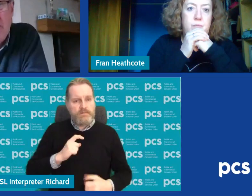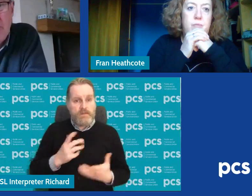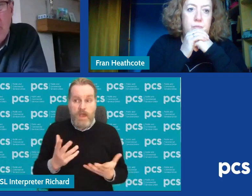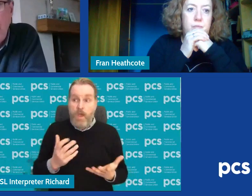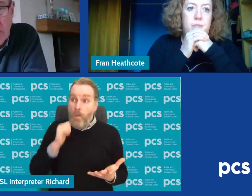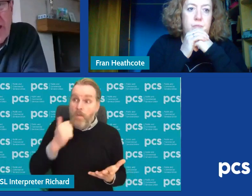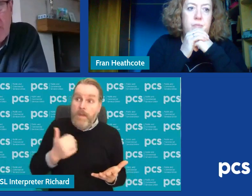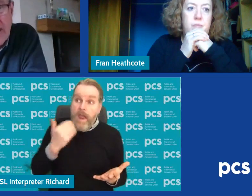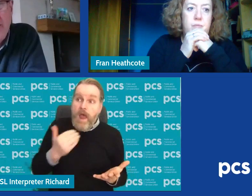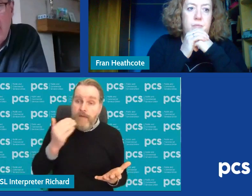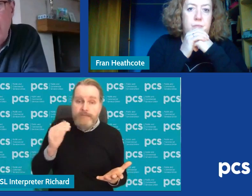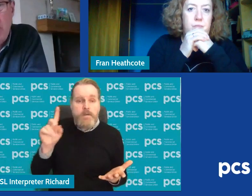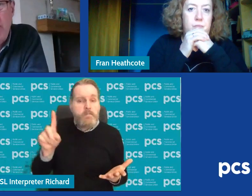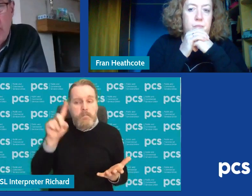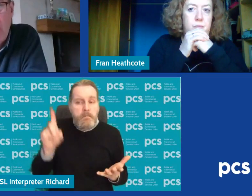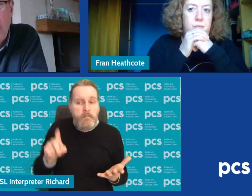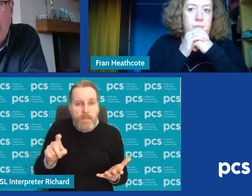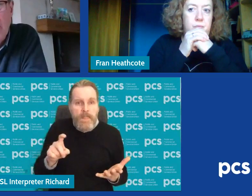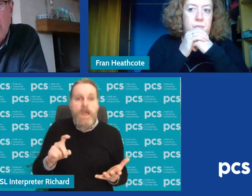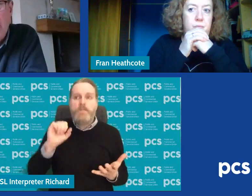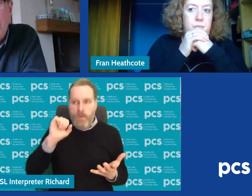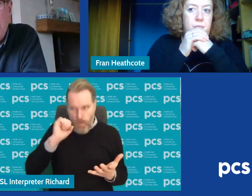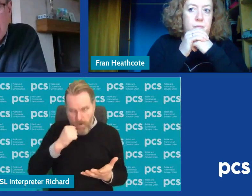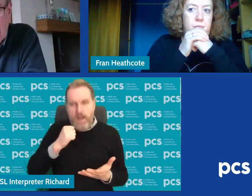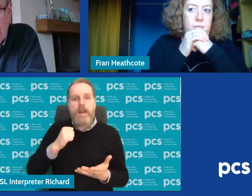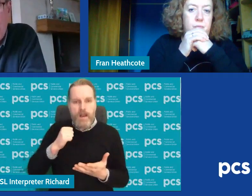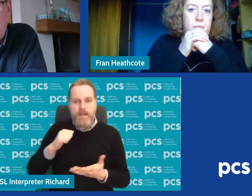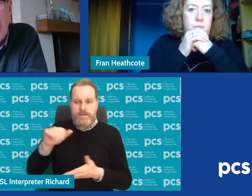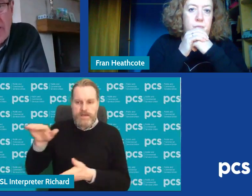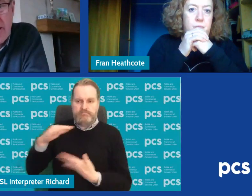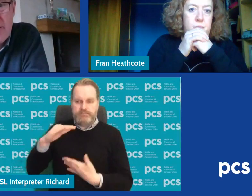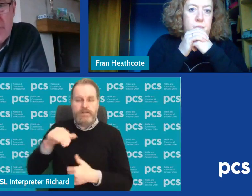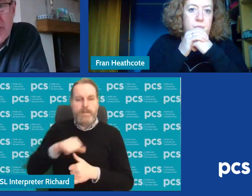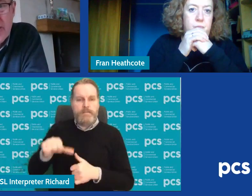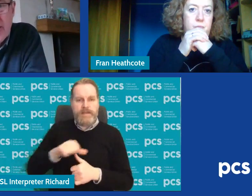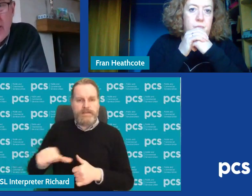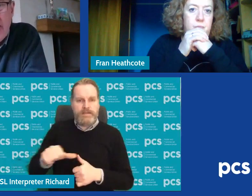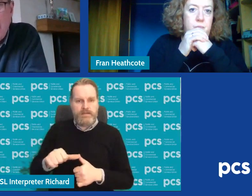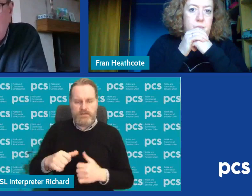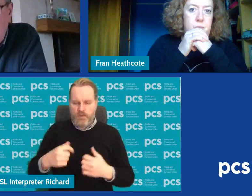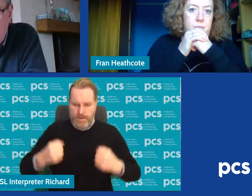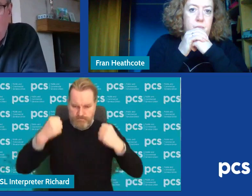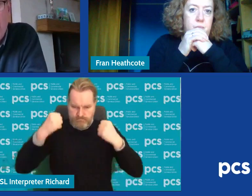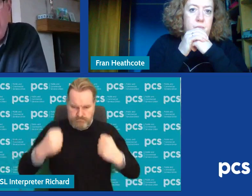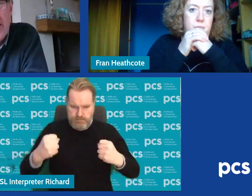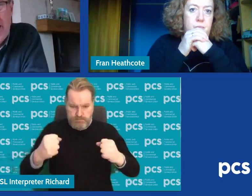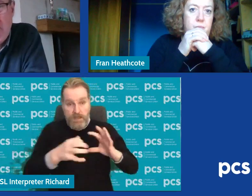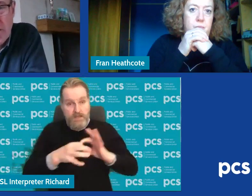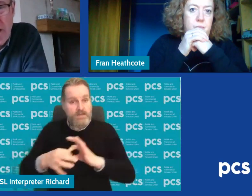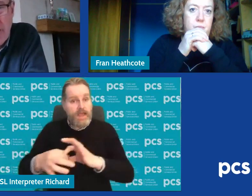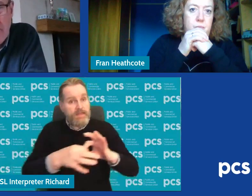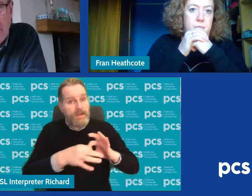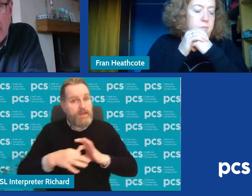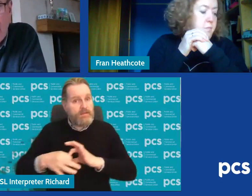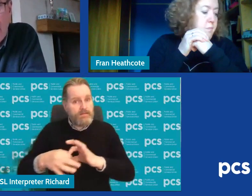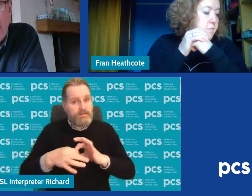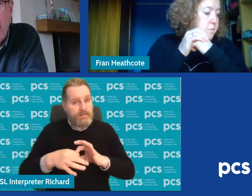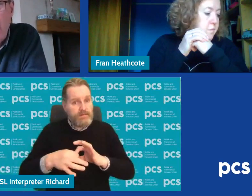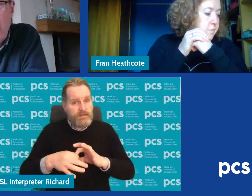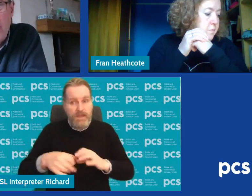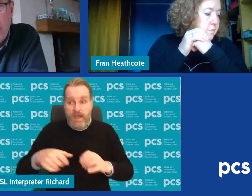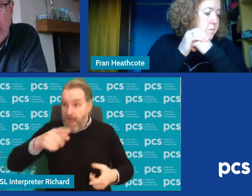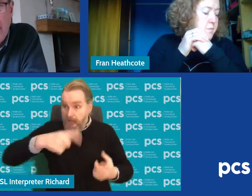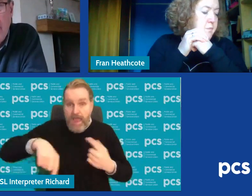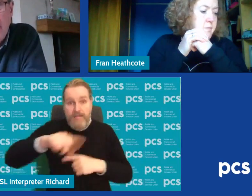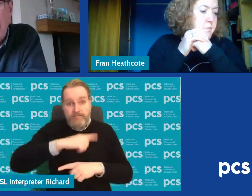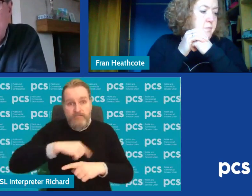be seen, but we're going to get better than we would have got. So let's stick together. Let's everyone who's taken action on our behalf up to now, let that